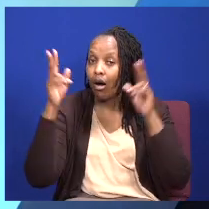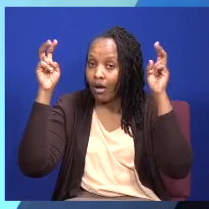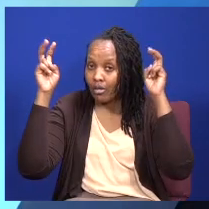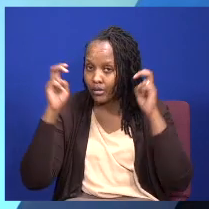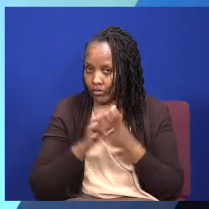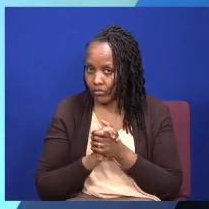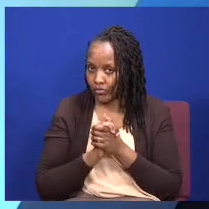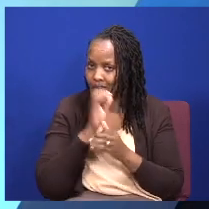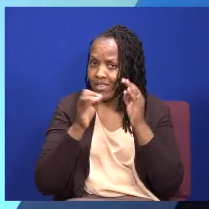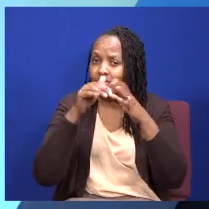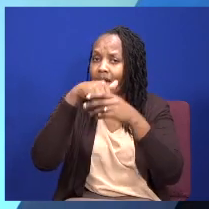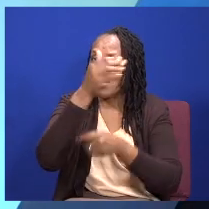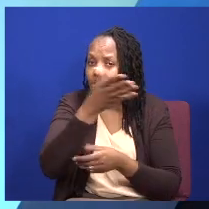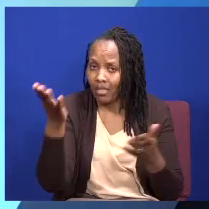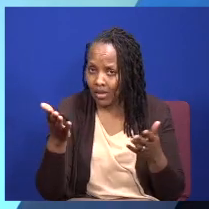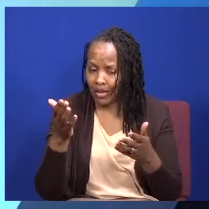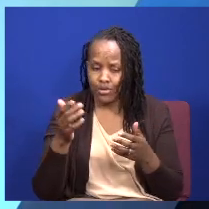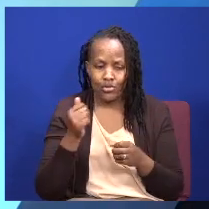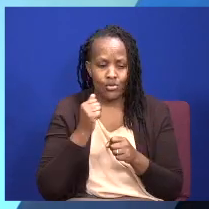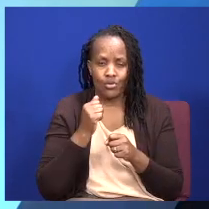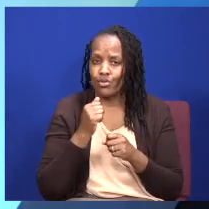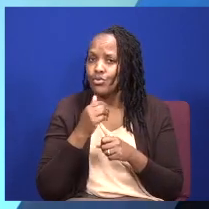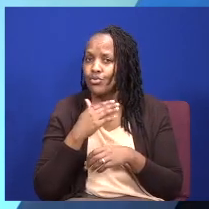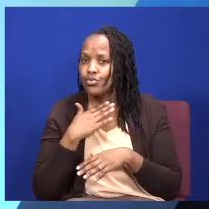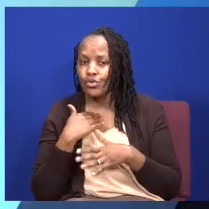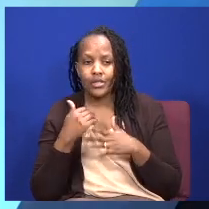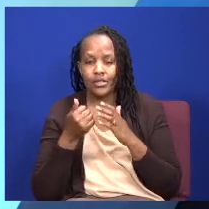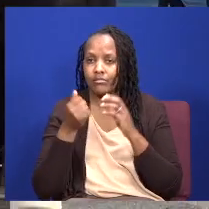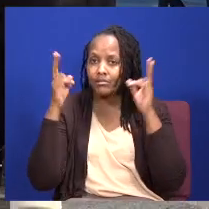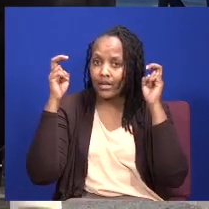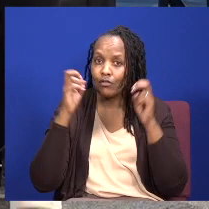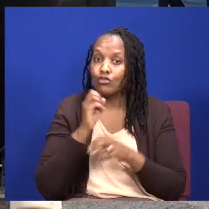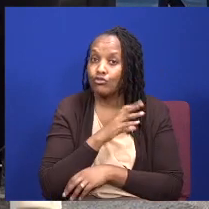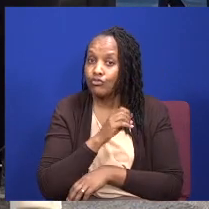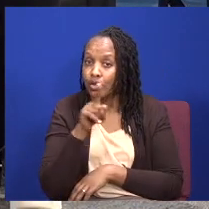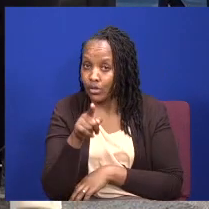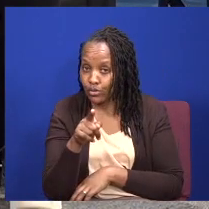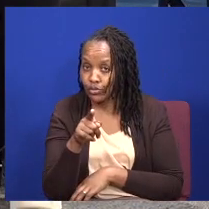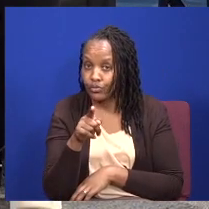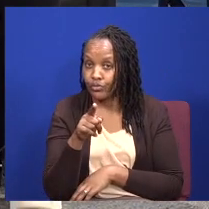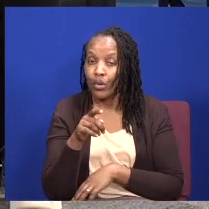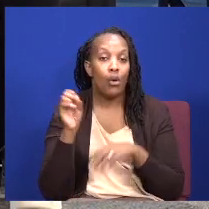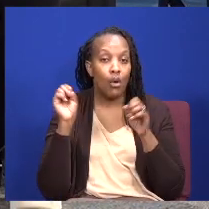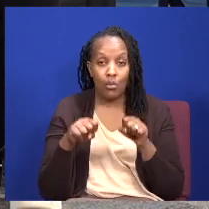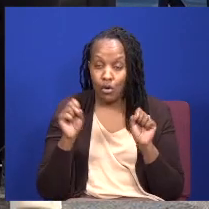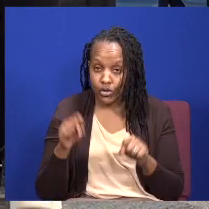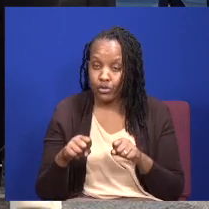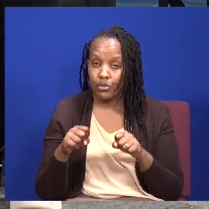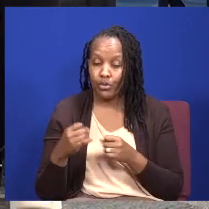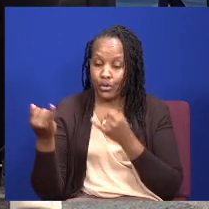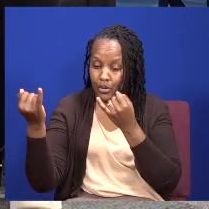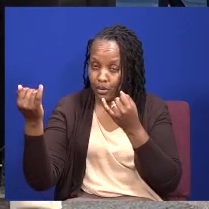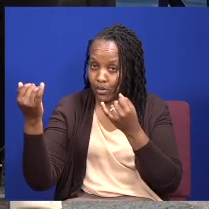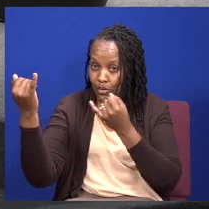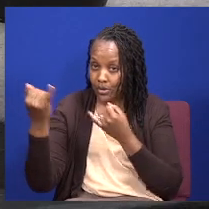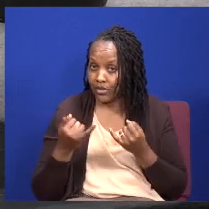have not fear the devil and have power over him like Natalie and Nathan, you can invite Jesus Christ into your